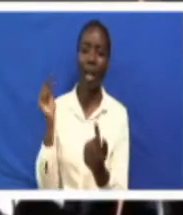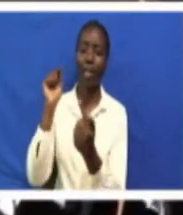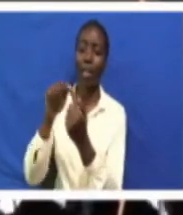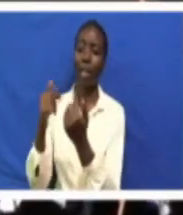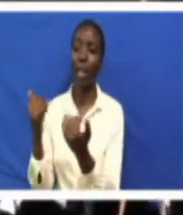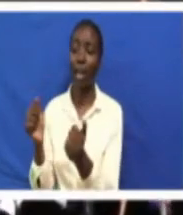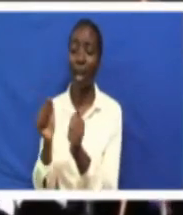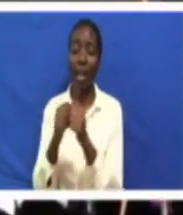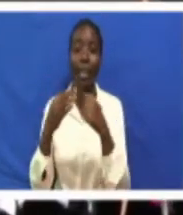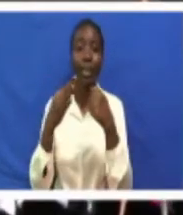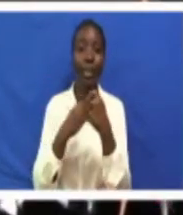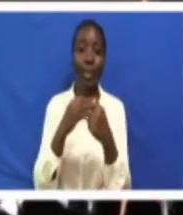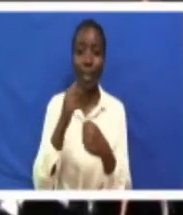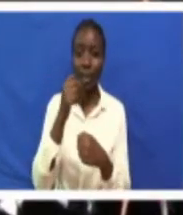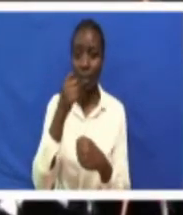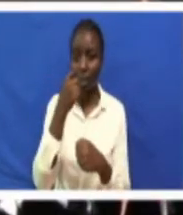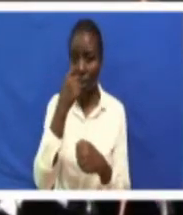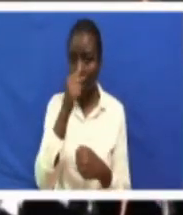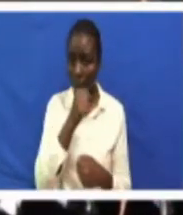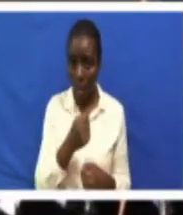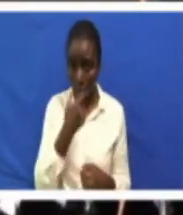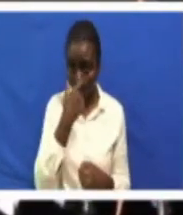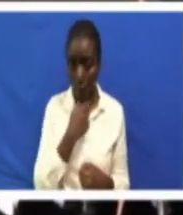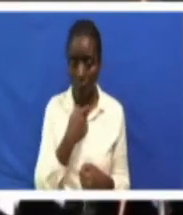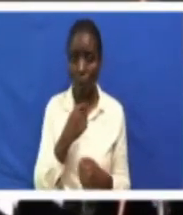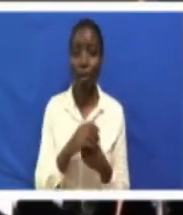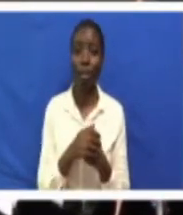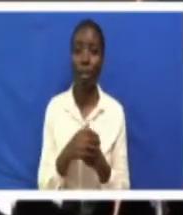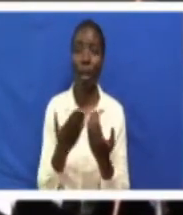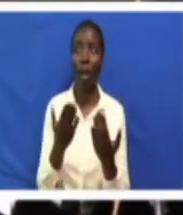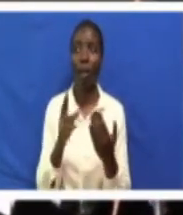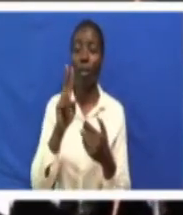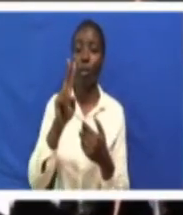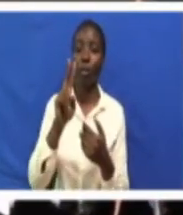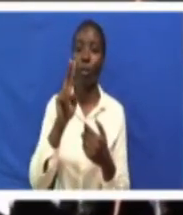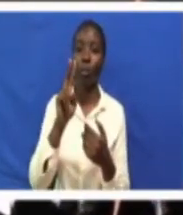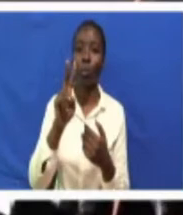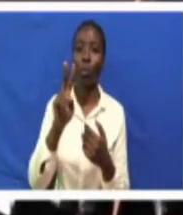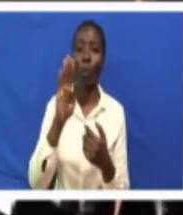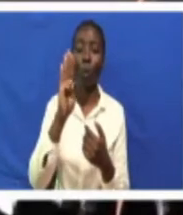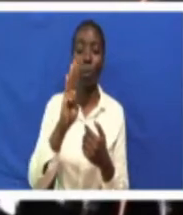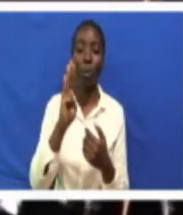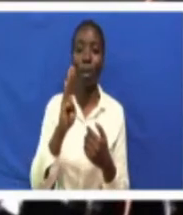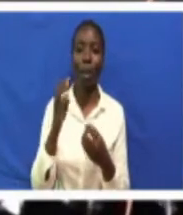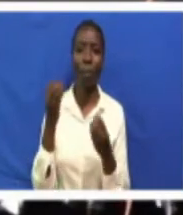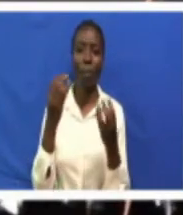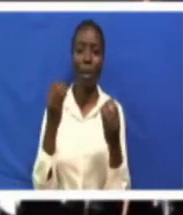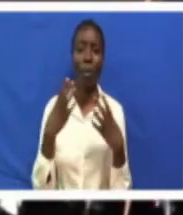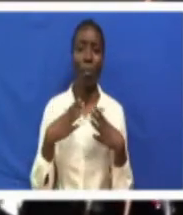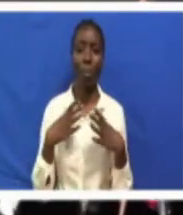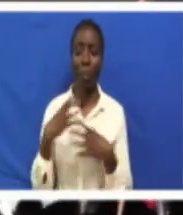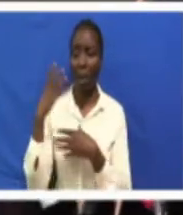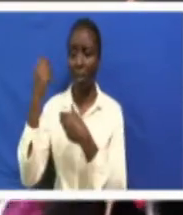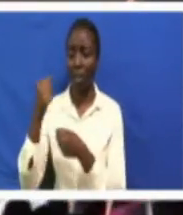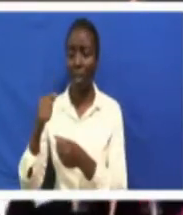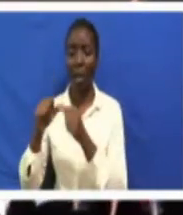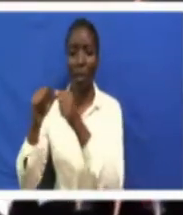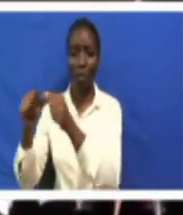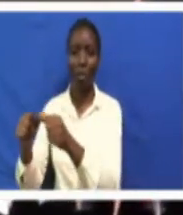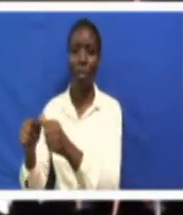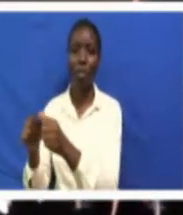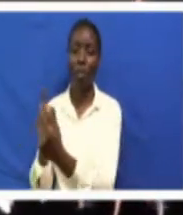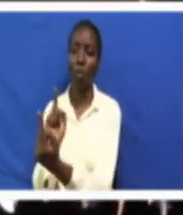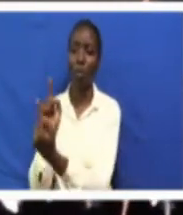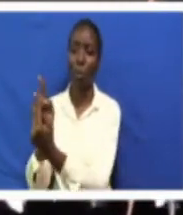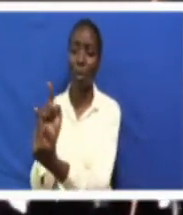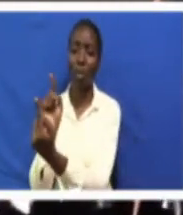18 years old with volumes of close to 2 billion a lot of clients have trusted us and they have kept building and delivering a